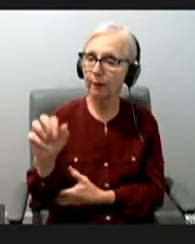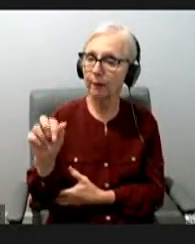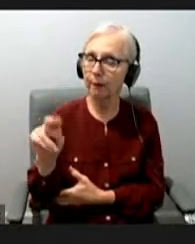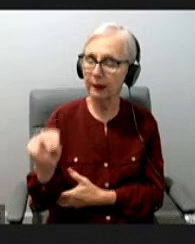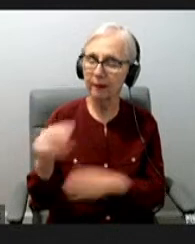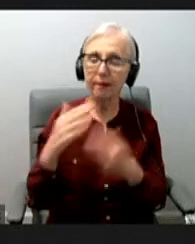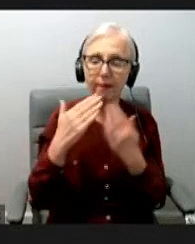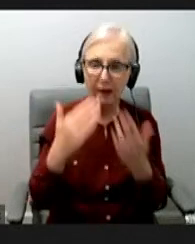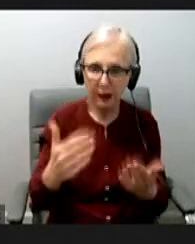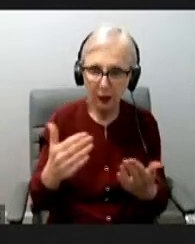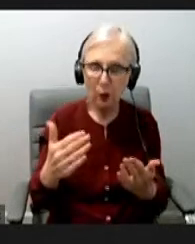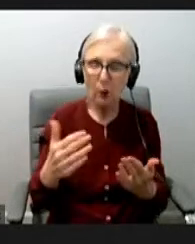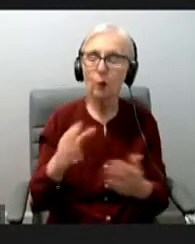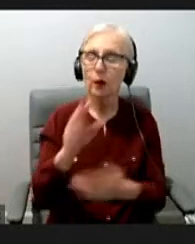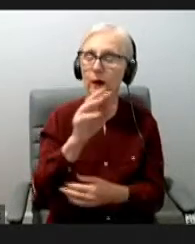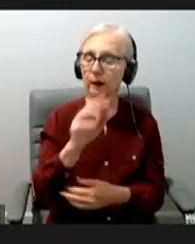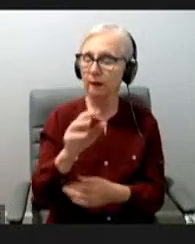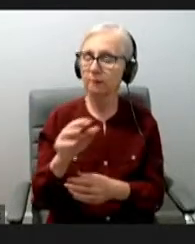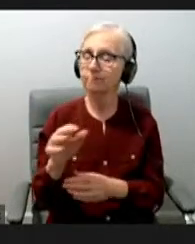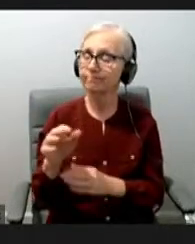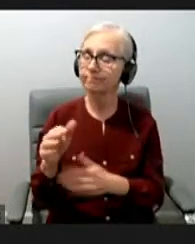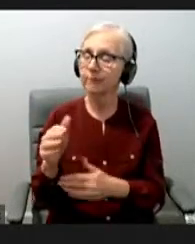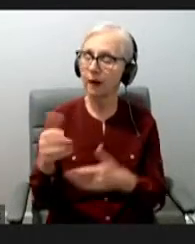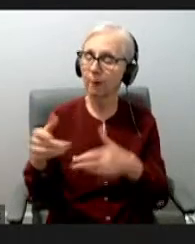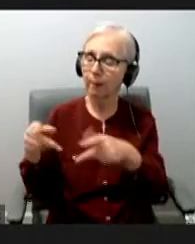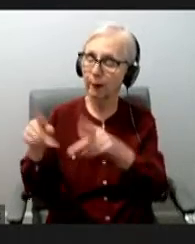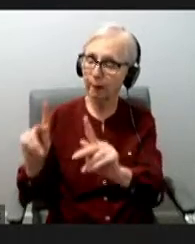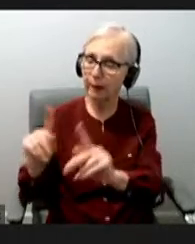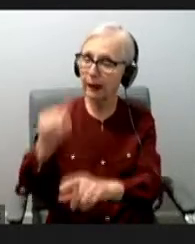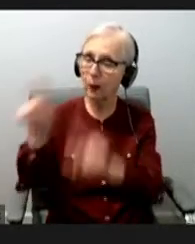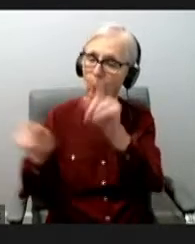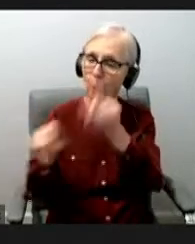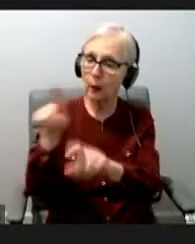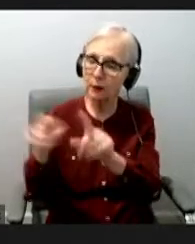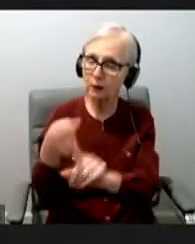couple reminders here. You can always email us at